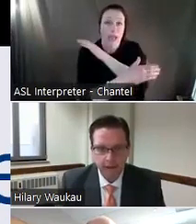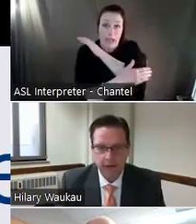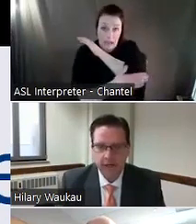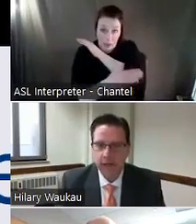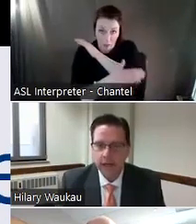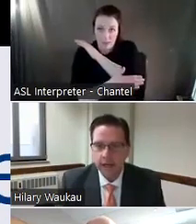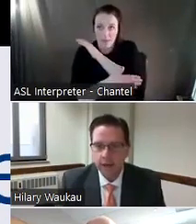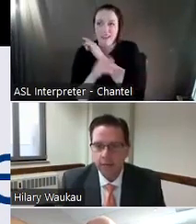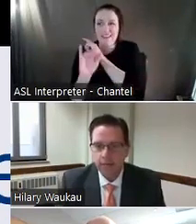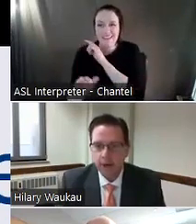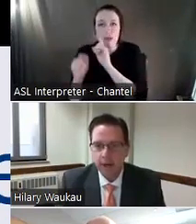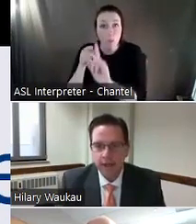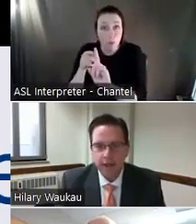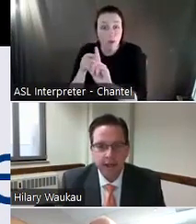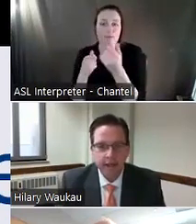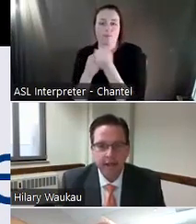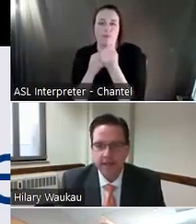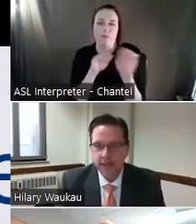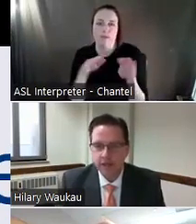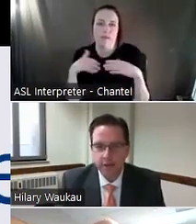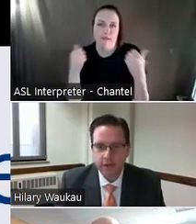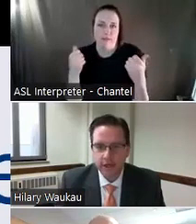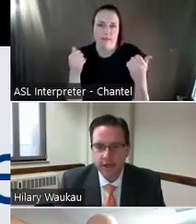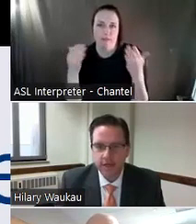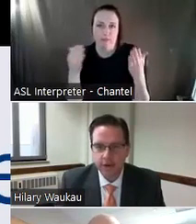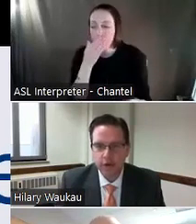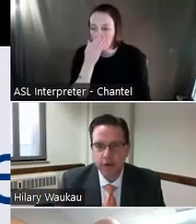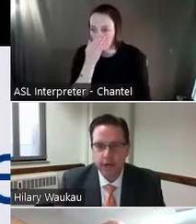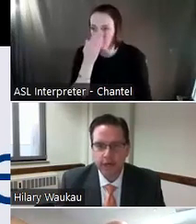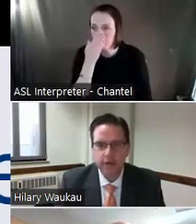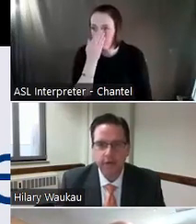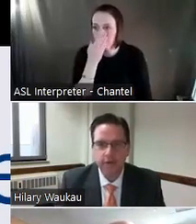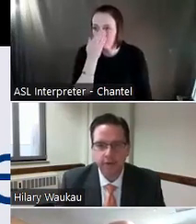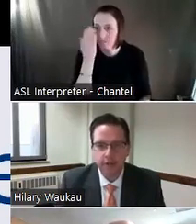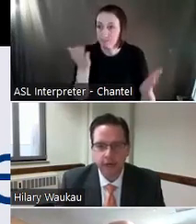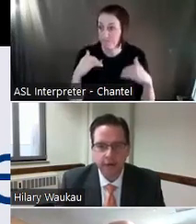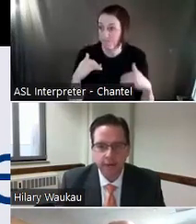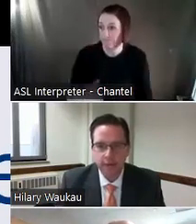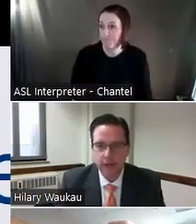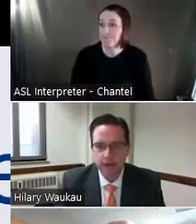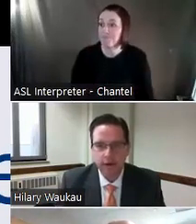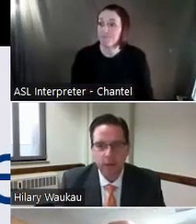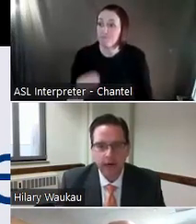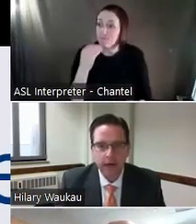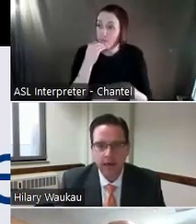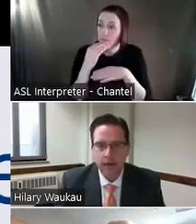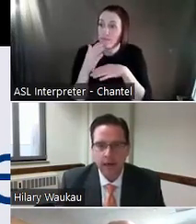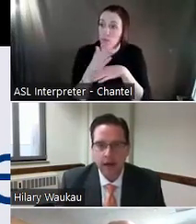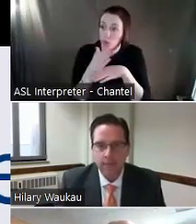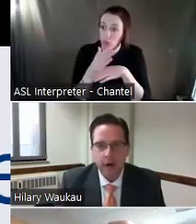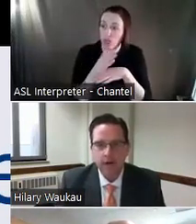Thank you, Andy. Paula, this next question is for you, relating to food share and the public health